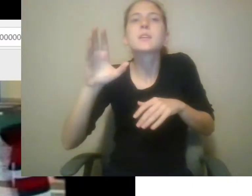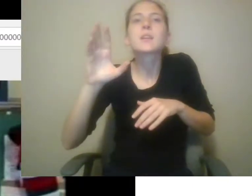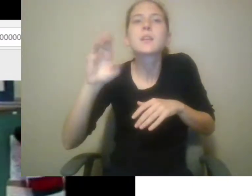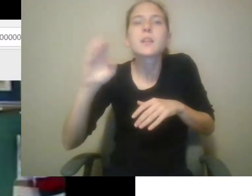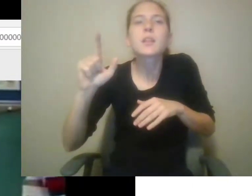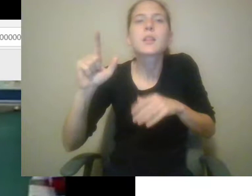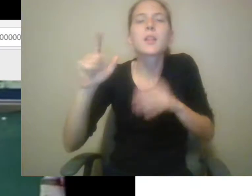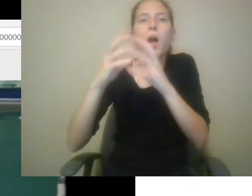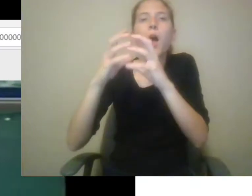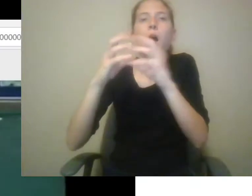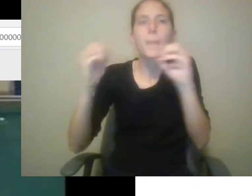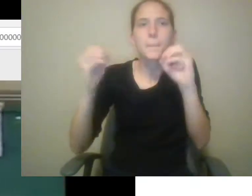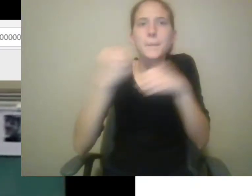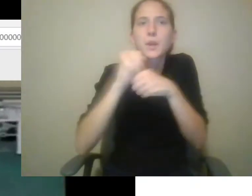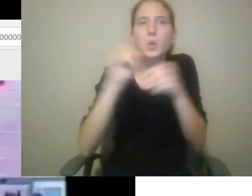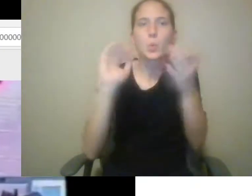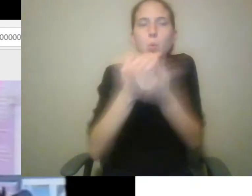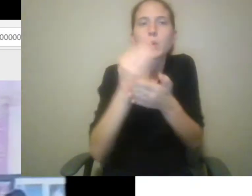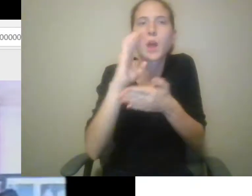Stacy?